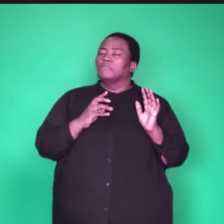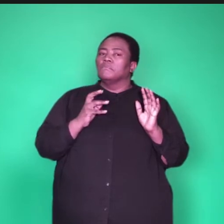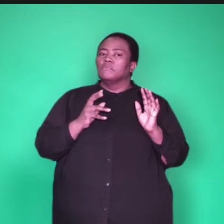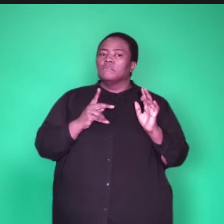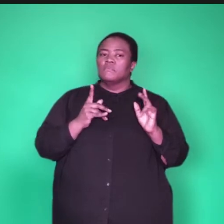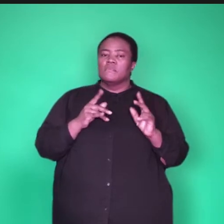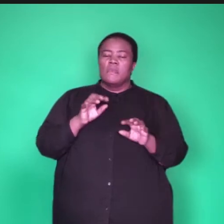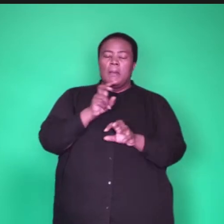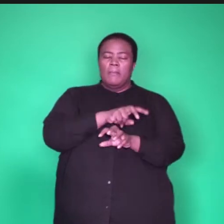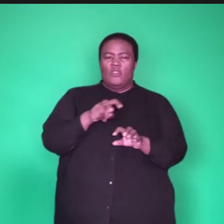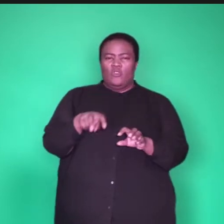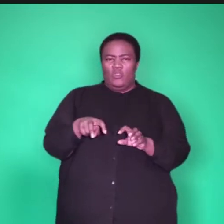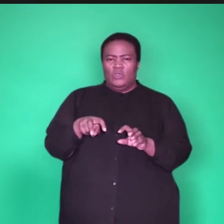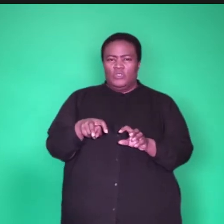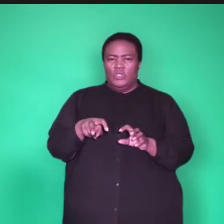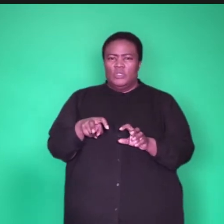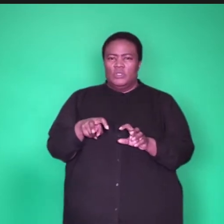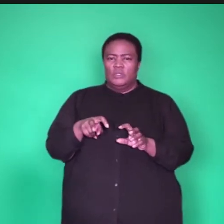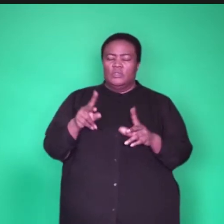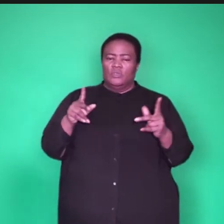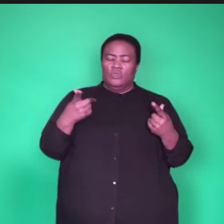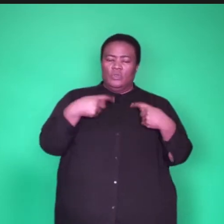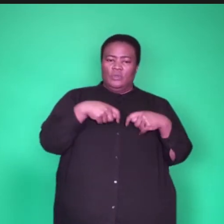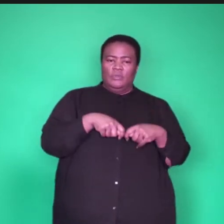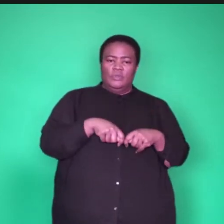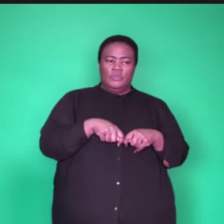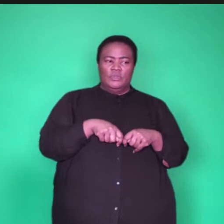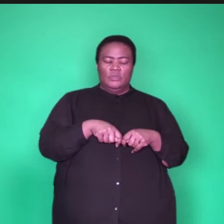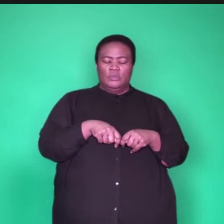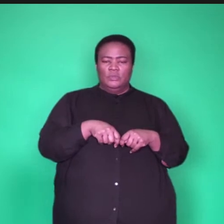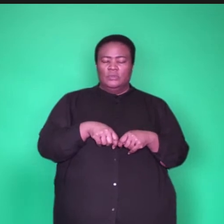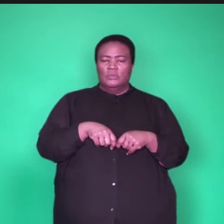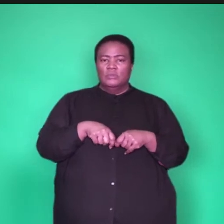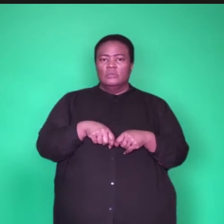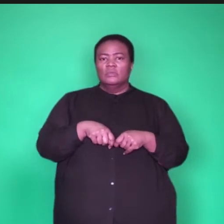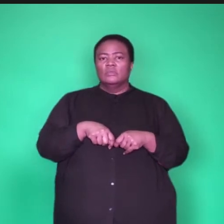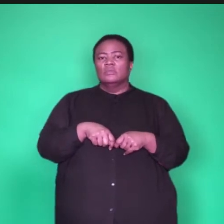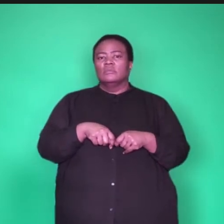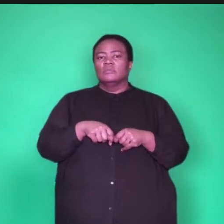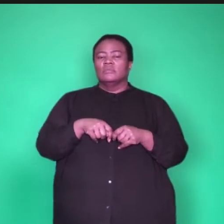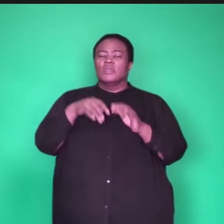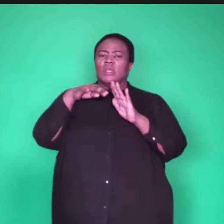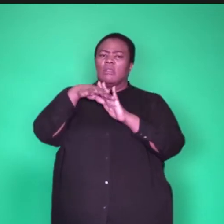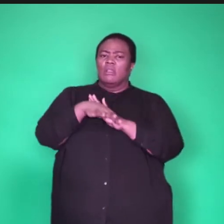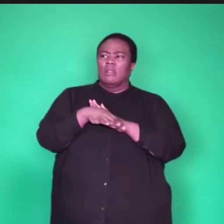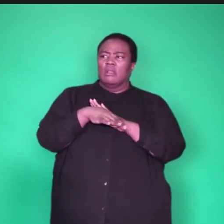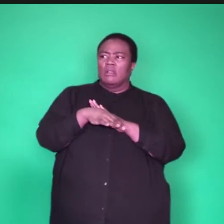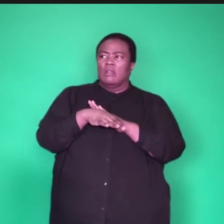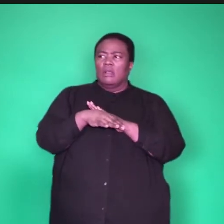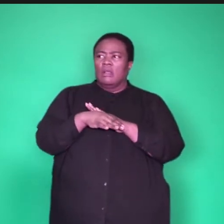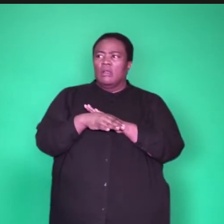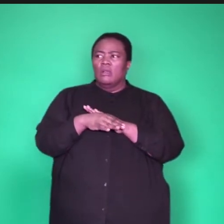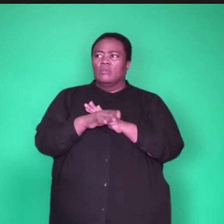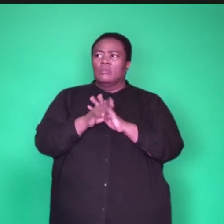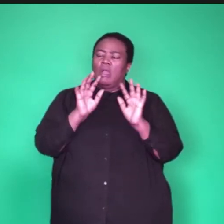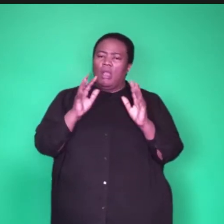migration contribution be decline or be negative?